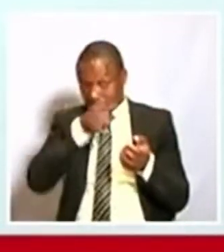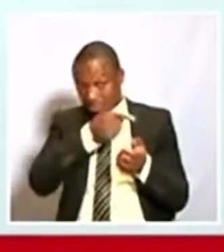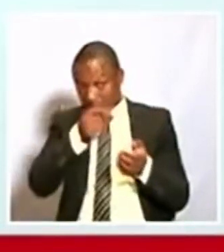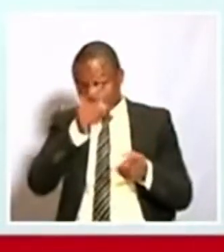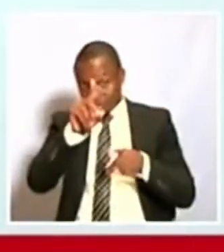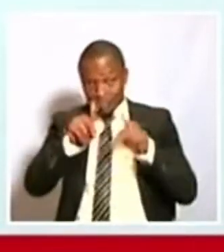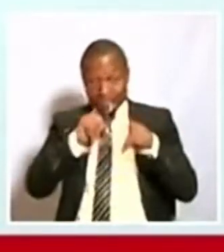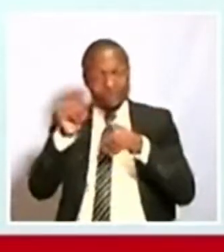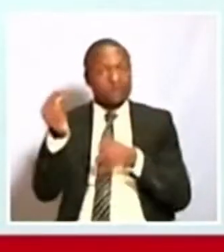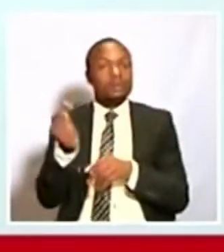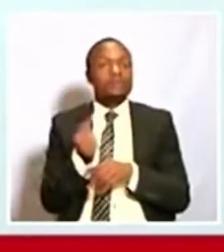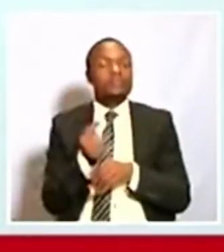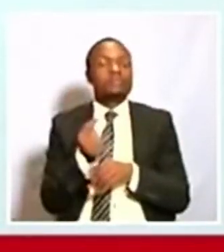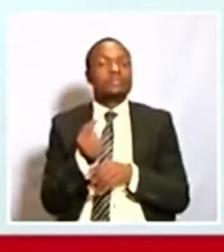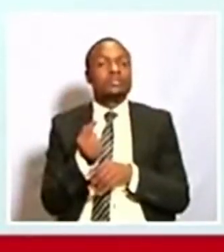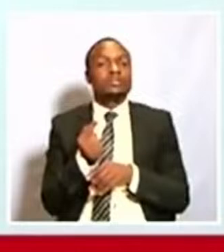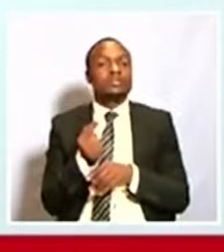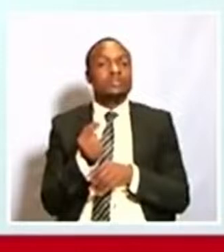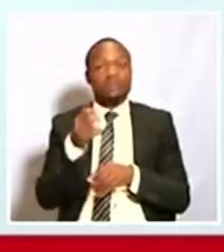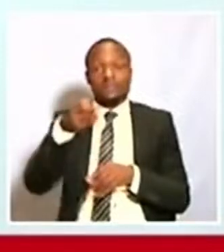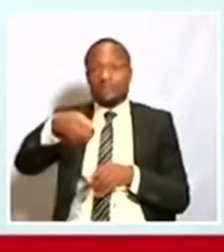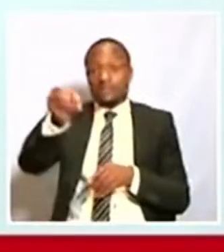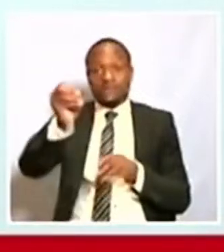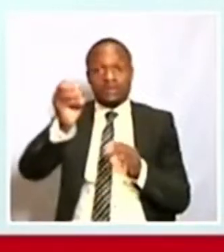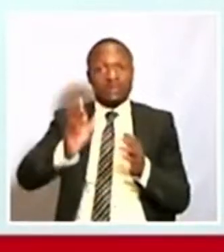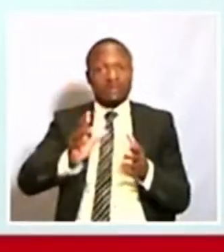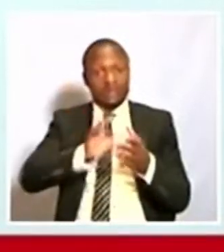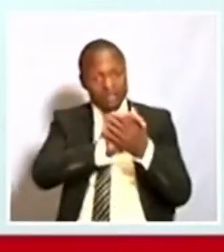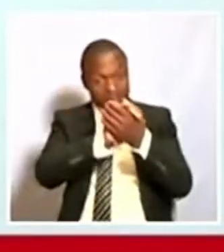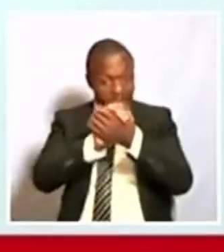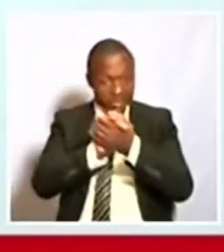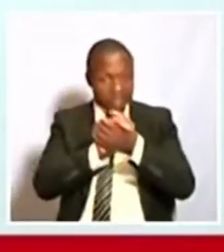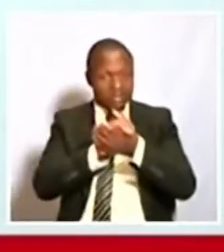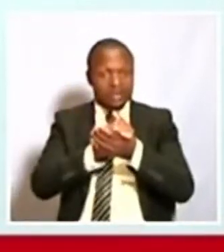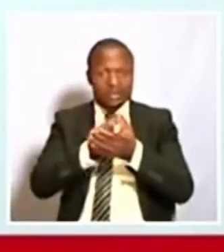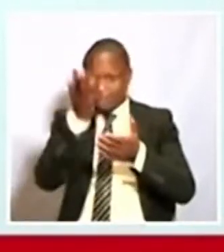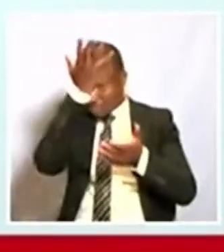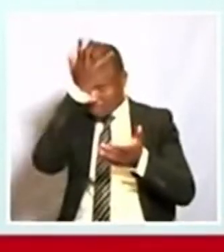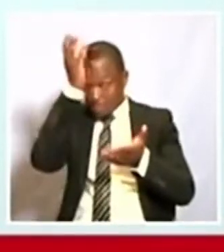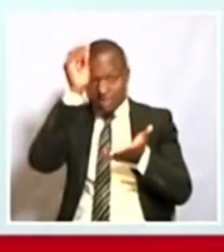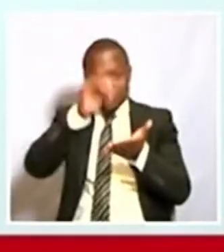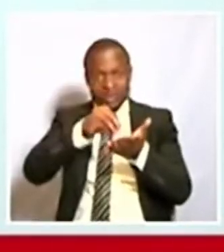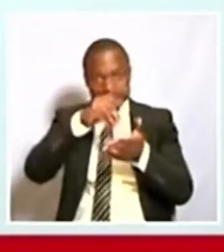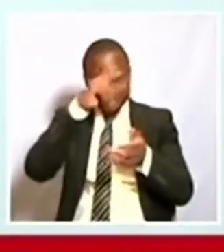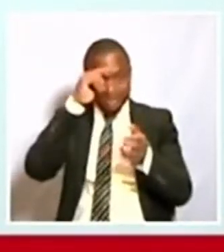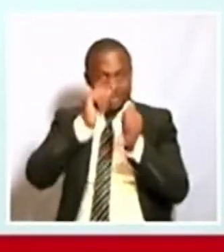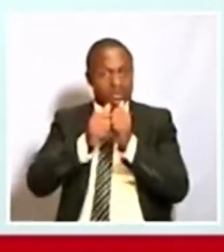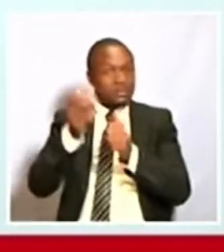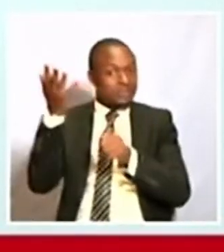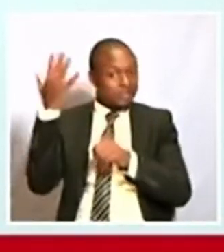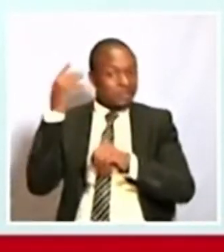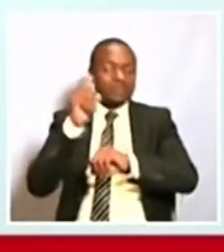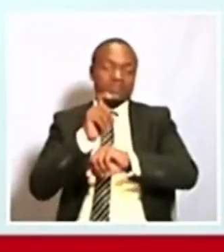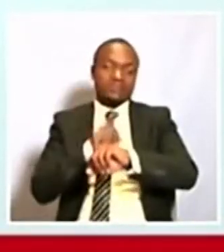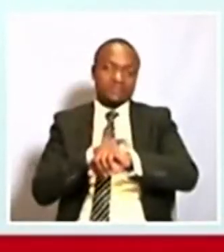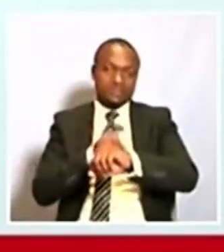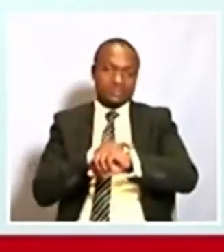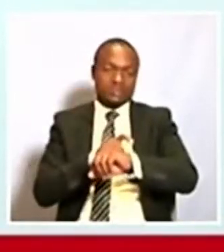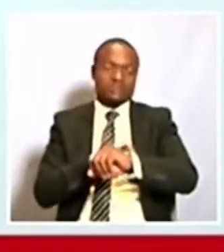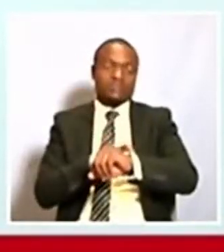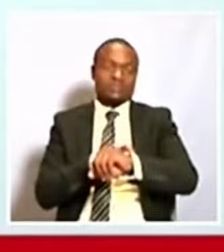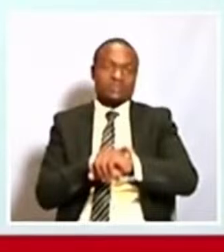came. The owners of the cooperative, that's the date that was supposed to be put, because at that time they would have owned